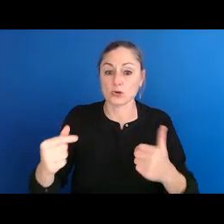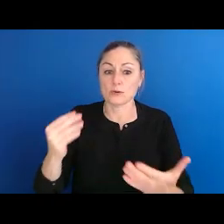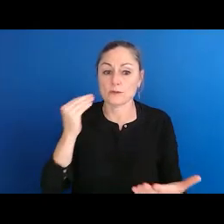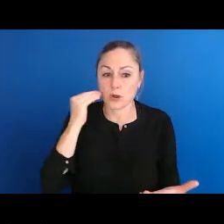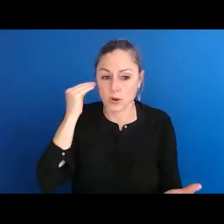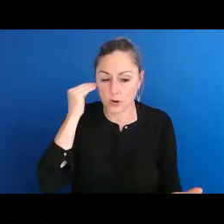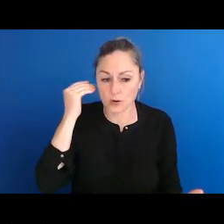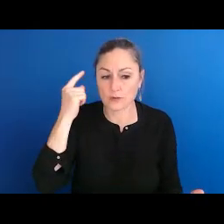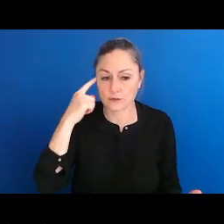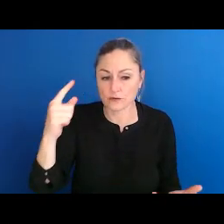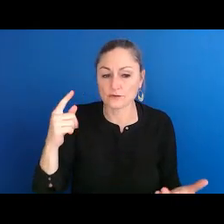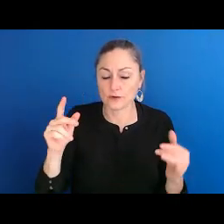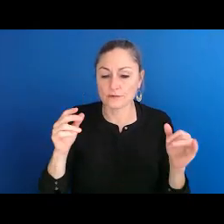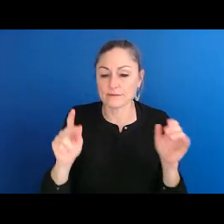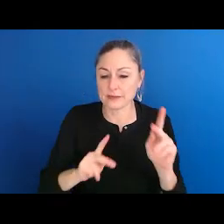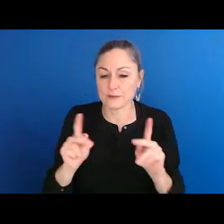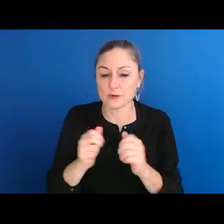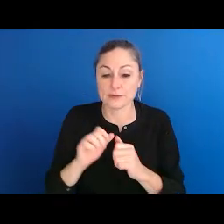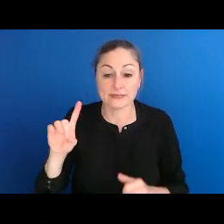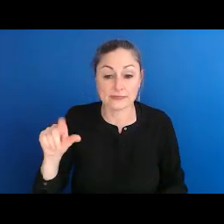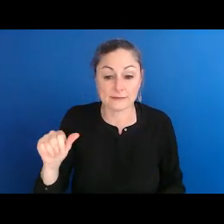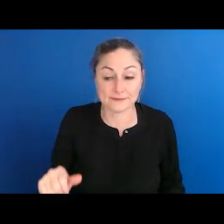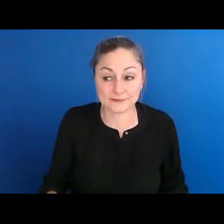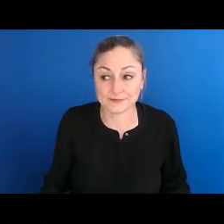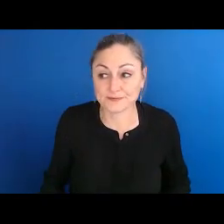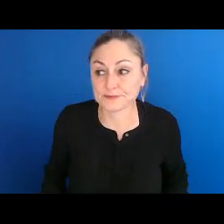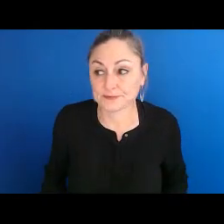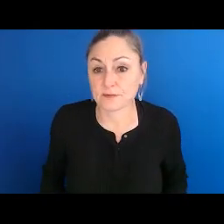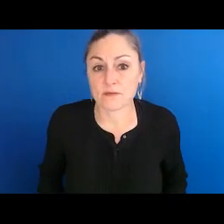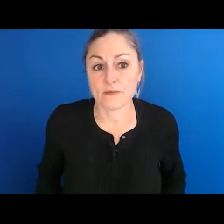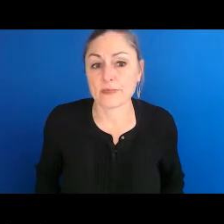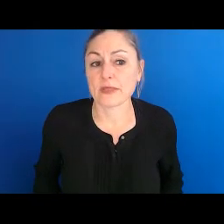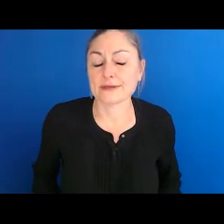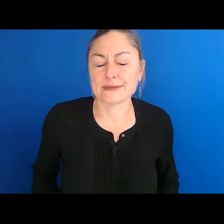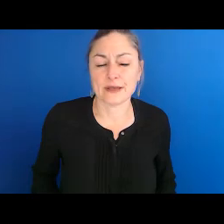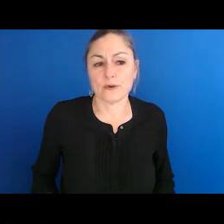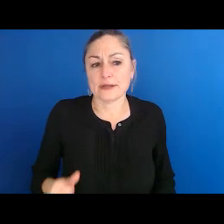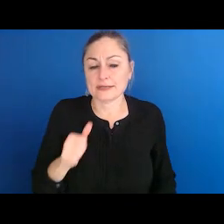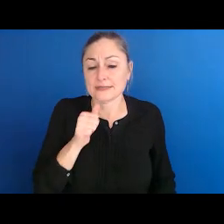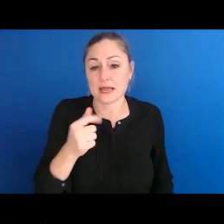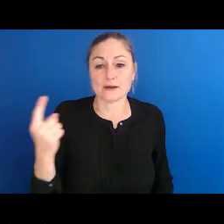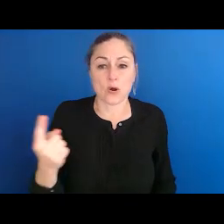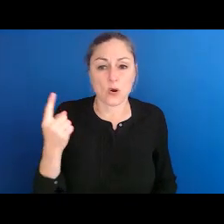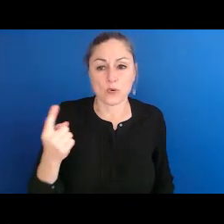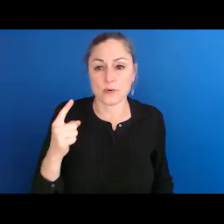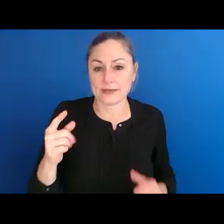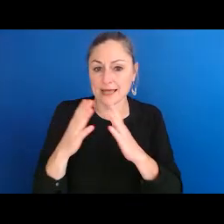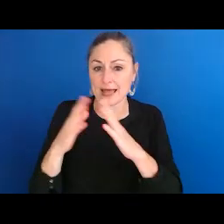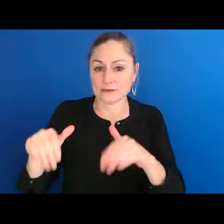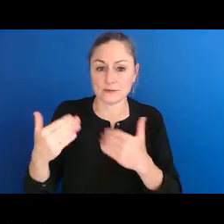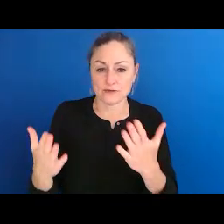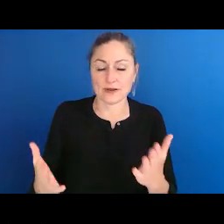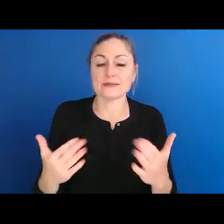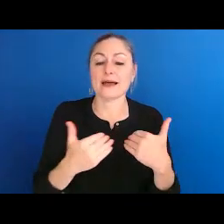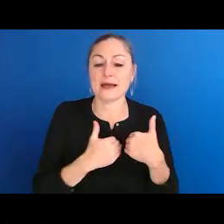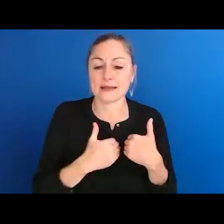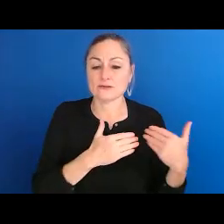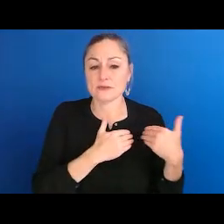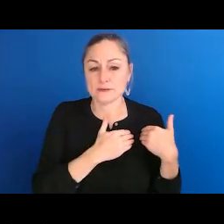individual for individuals with disabilities. So it's not always a housing provider that has the responsibility to make